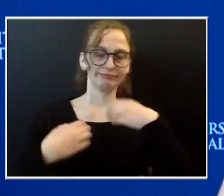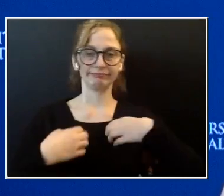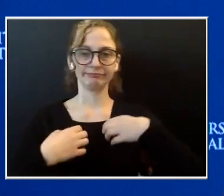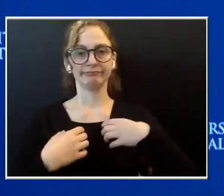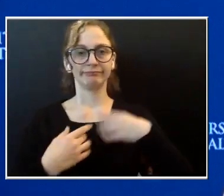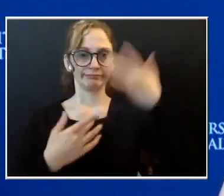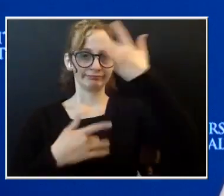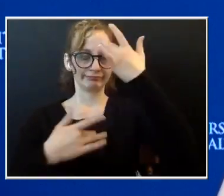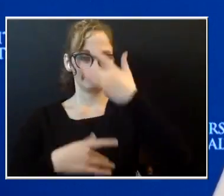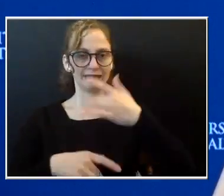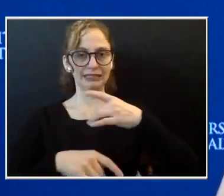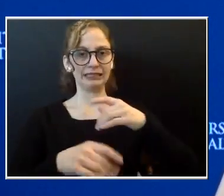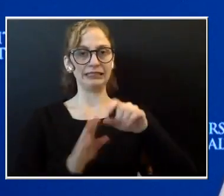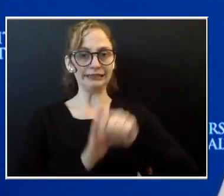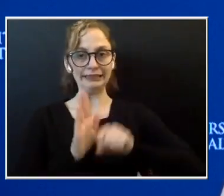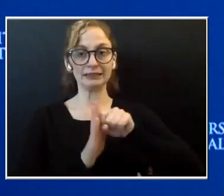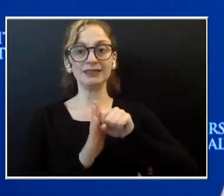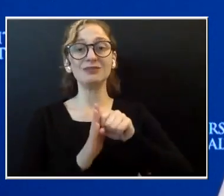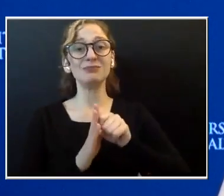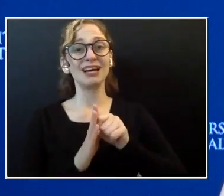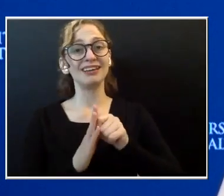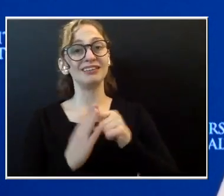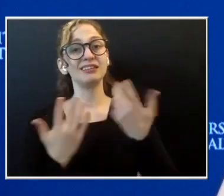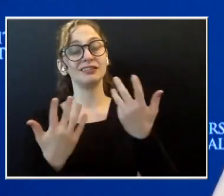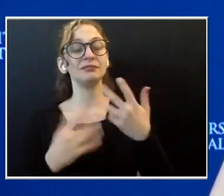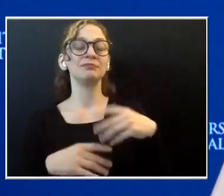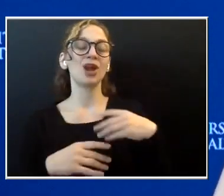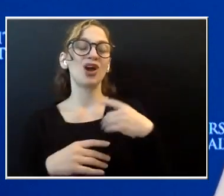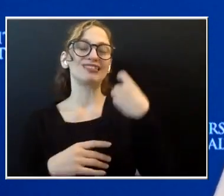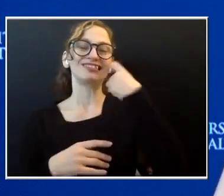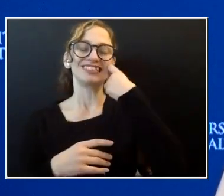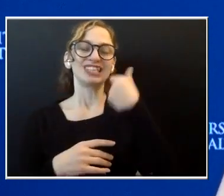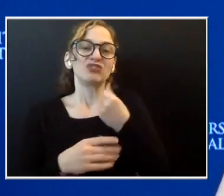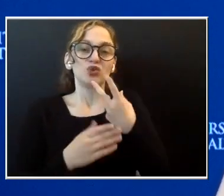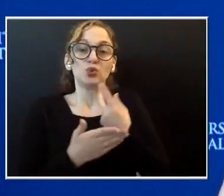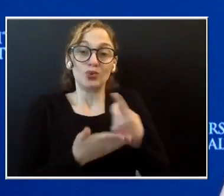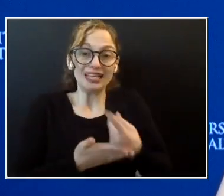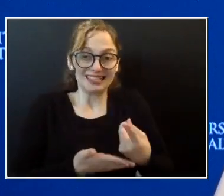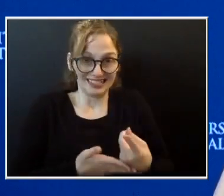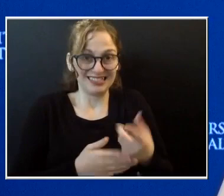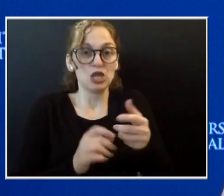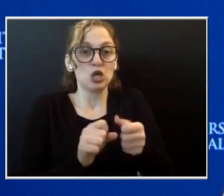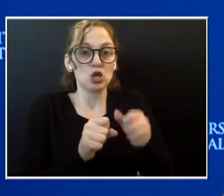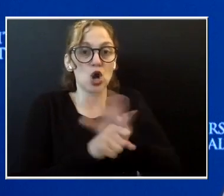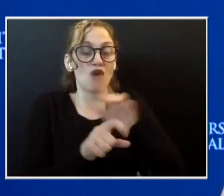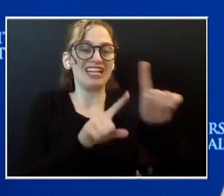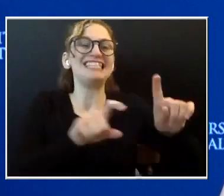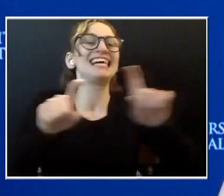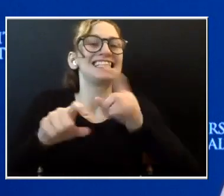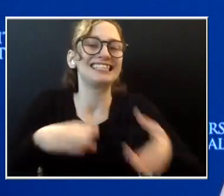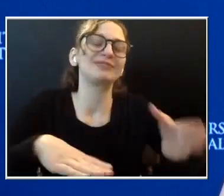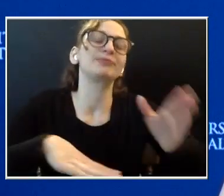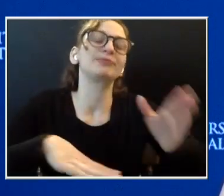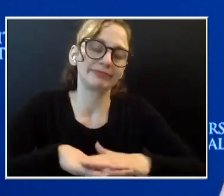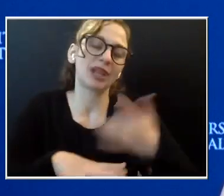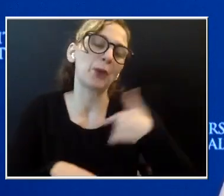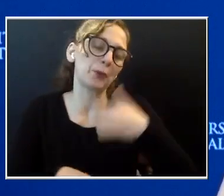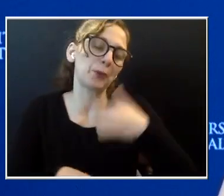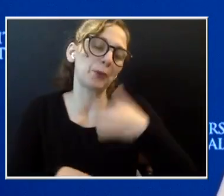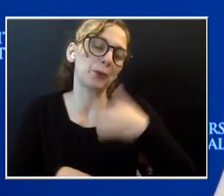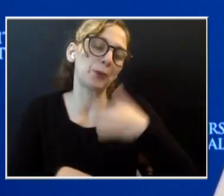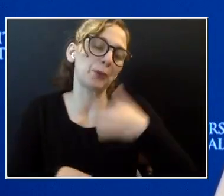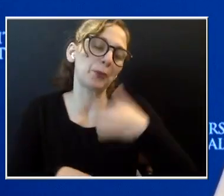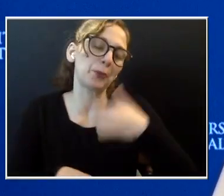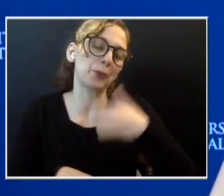over the past 3 weeks has been increased. And so we have to believe, and we know that with increased testing, and so far what we see, we've